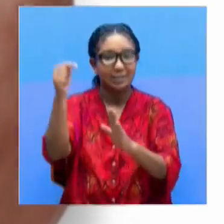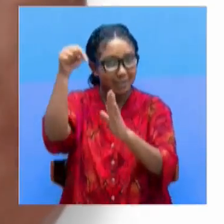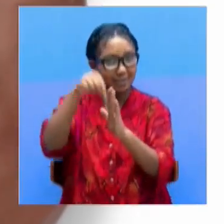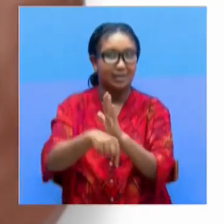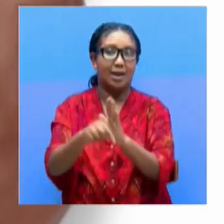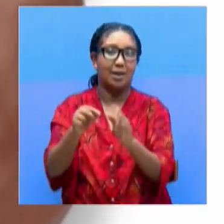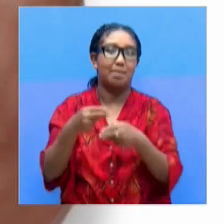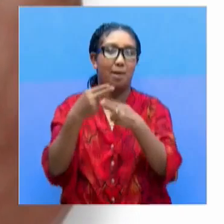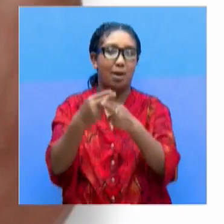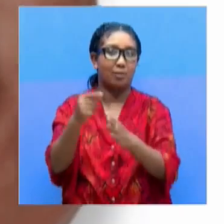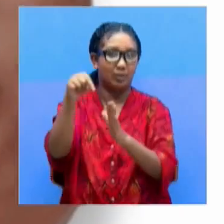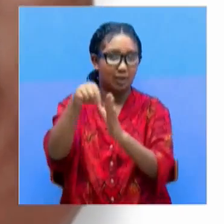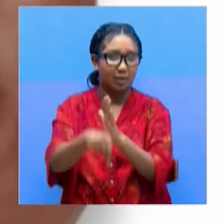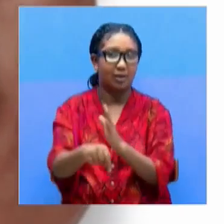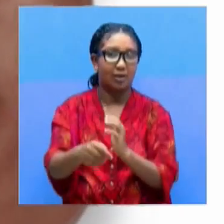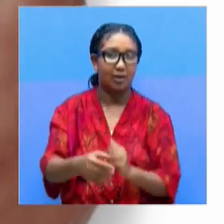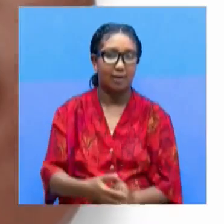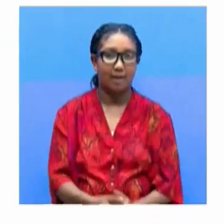Details.